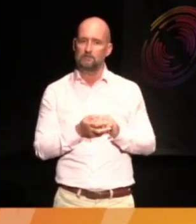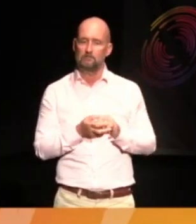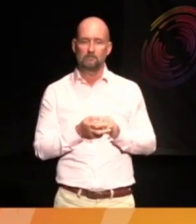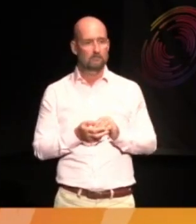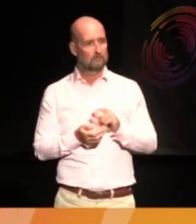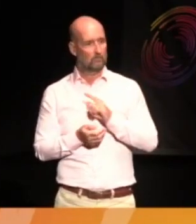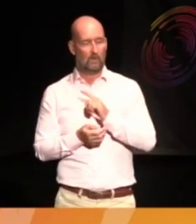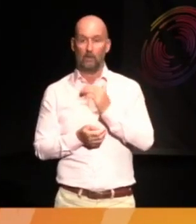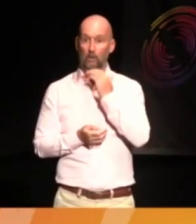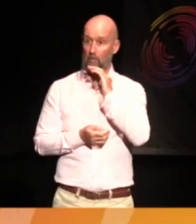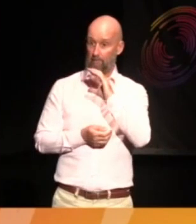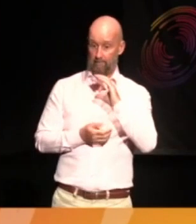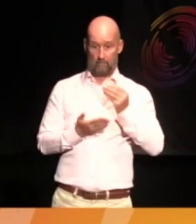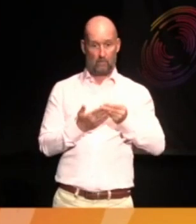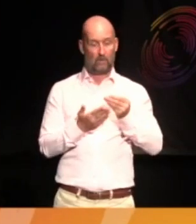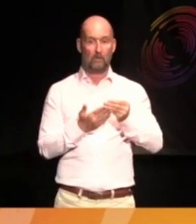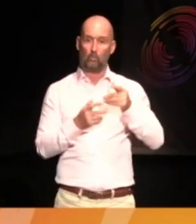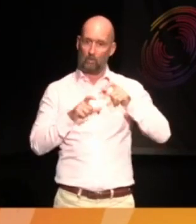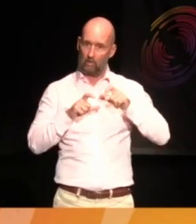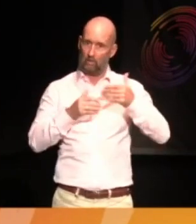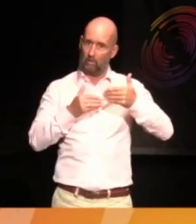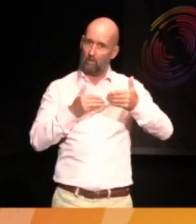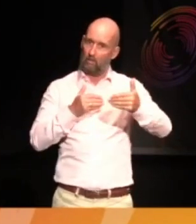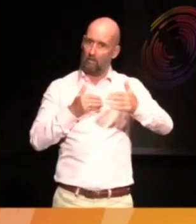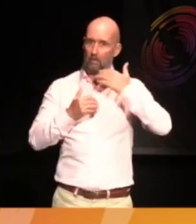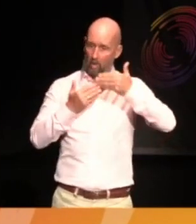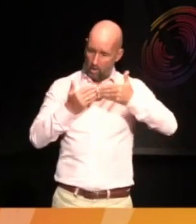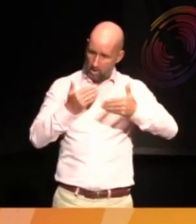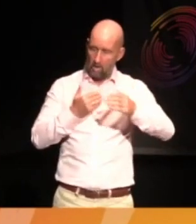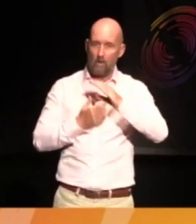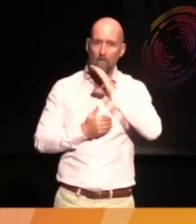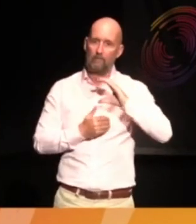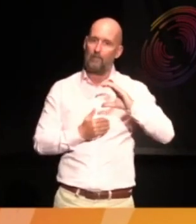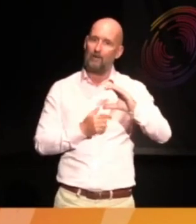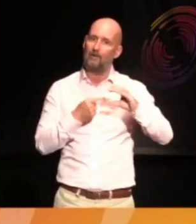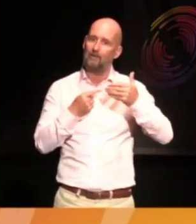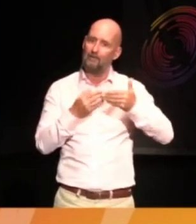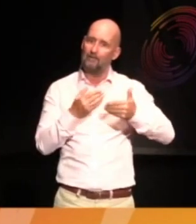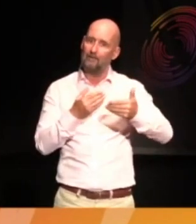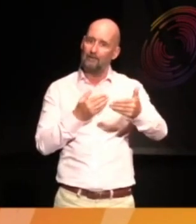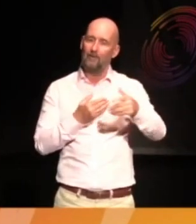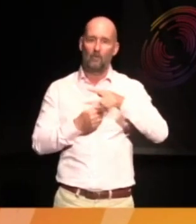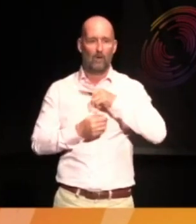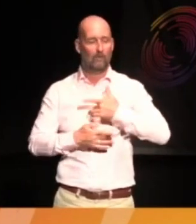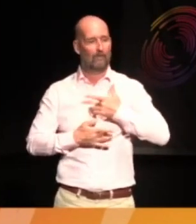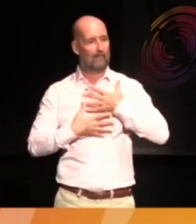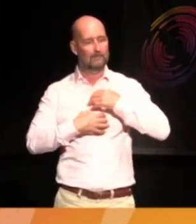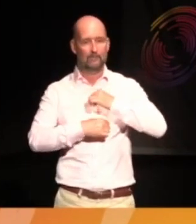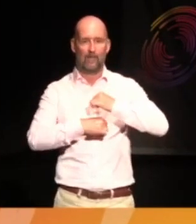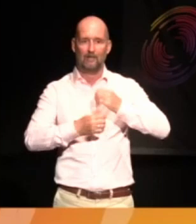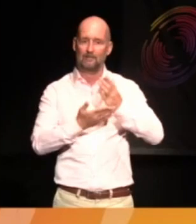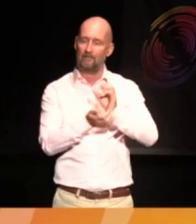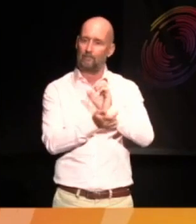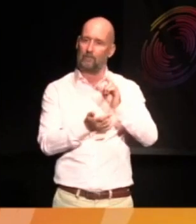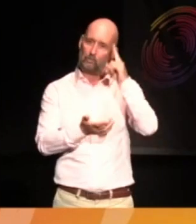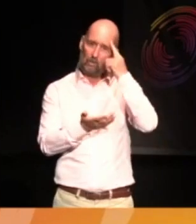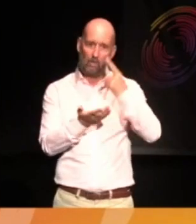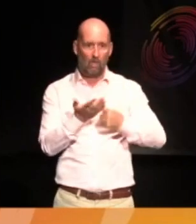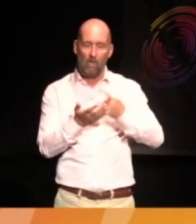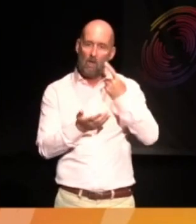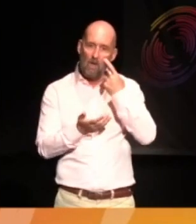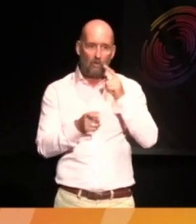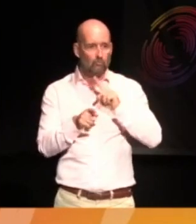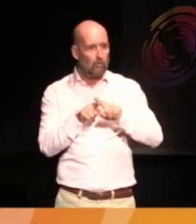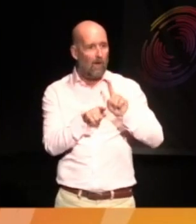off, and we need to know that we're going to have it for long enough, because that's when you've got the space and the freedom to start trying